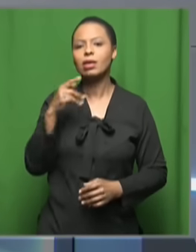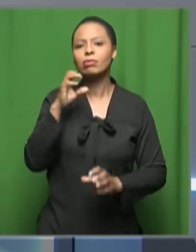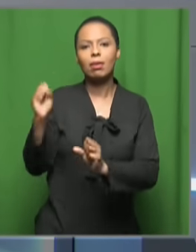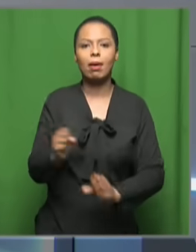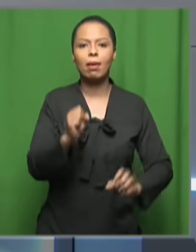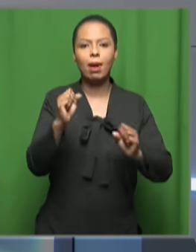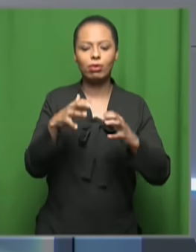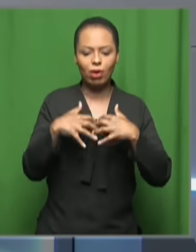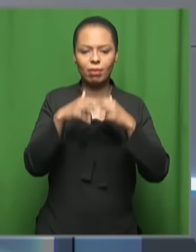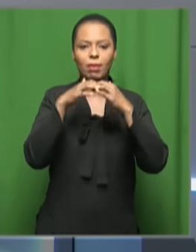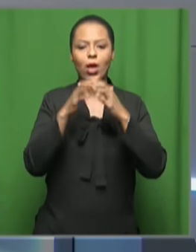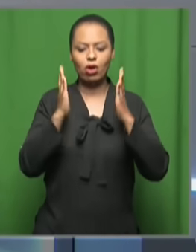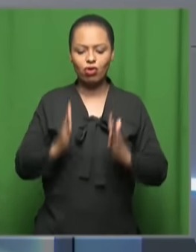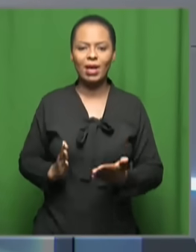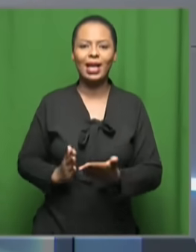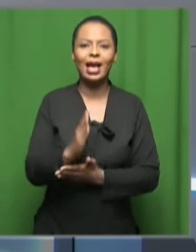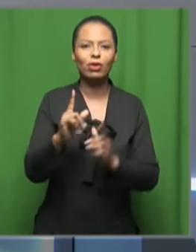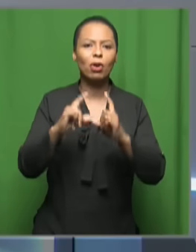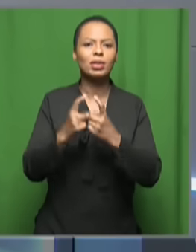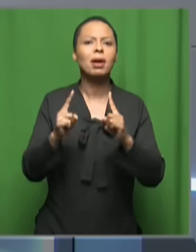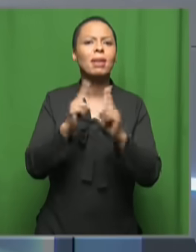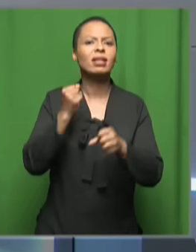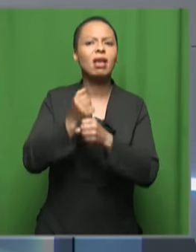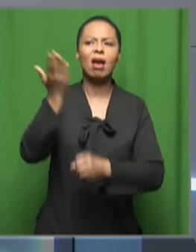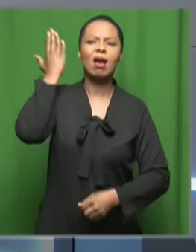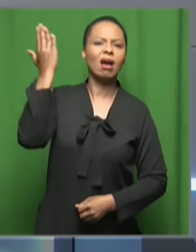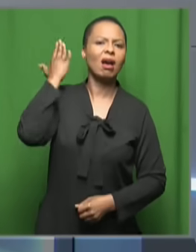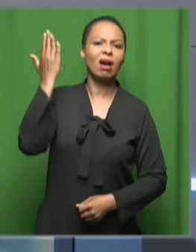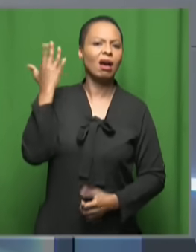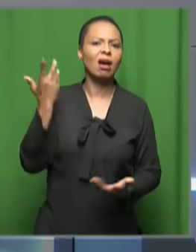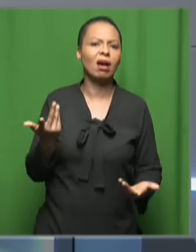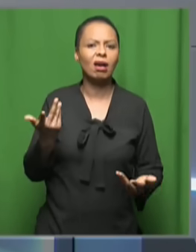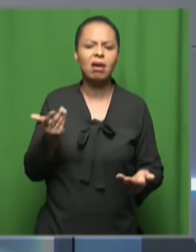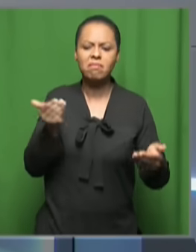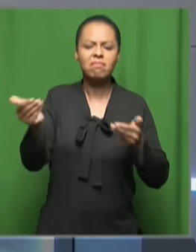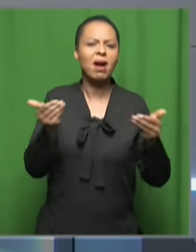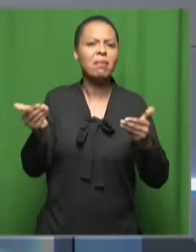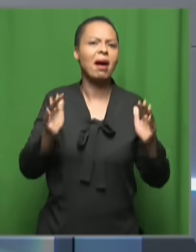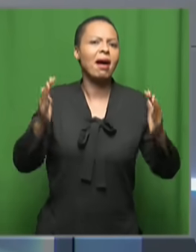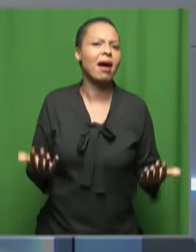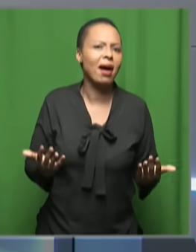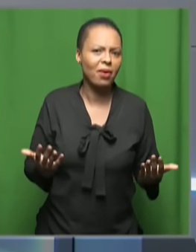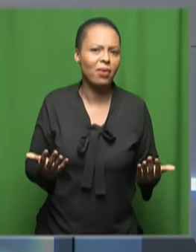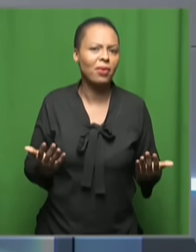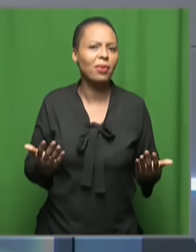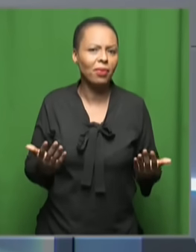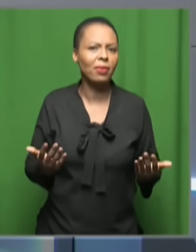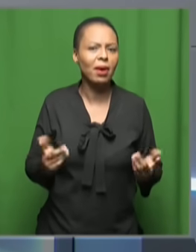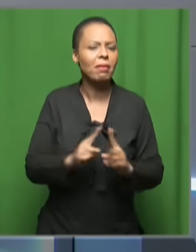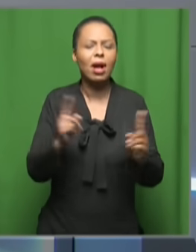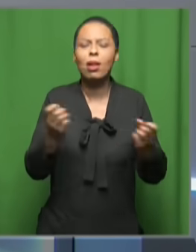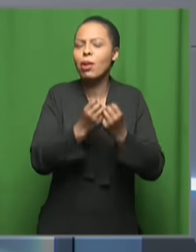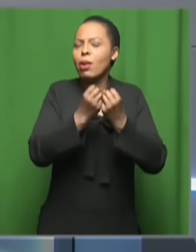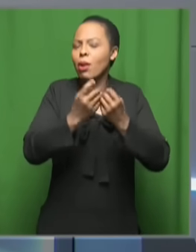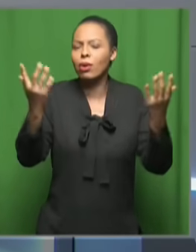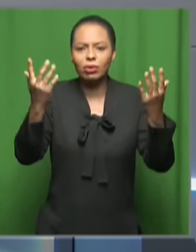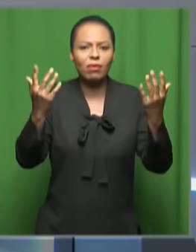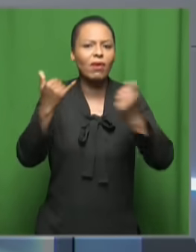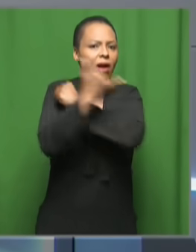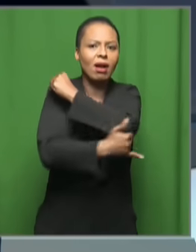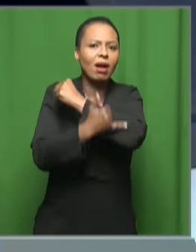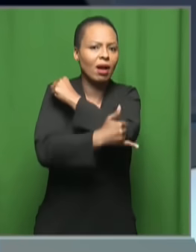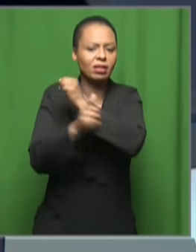Rights Commission. You wonder then, how is it that this discussion arrives at this country so late? But there are so many of our